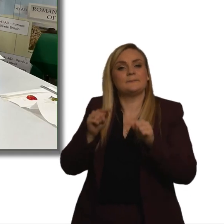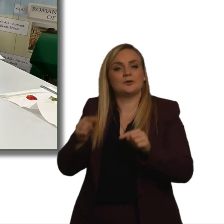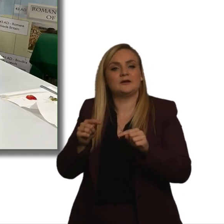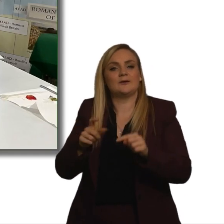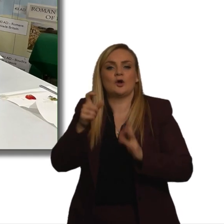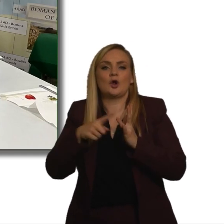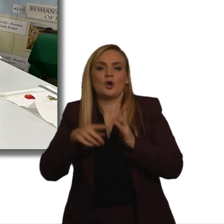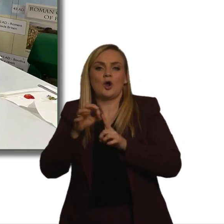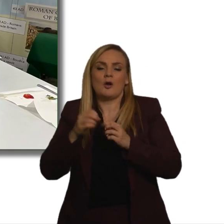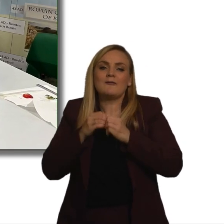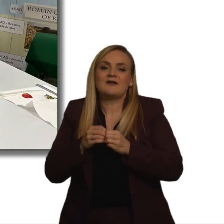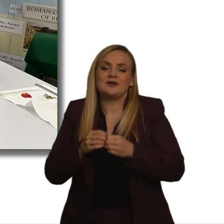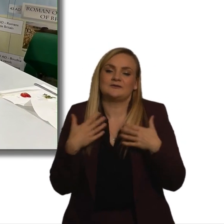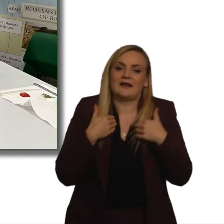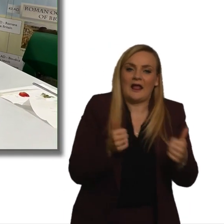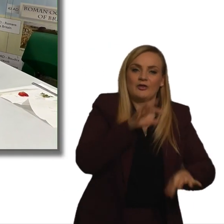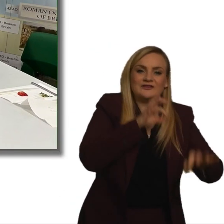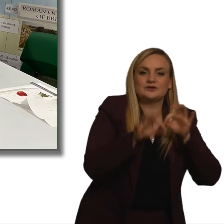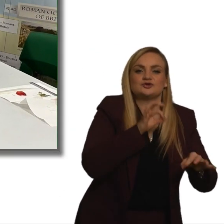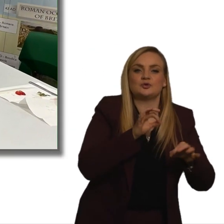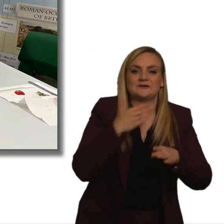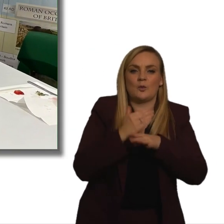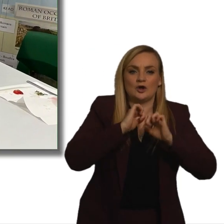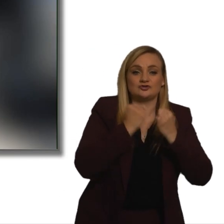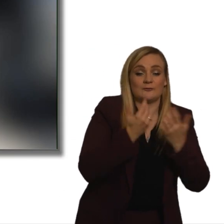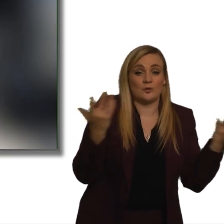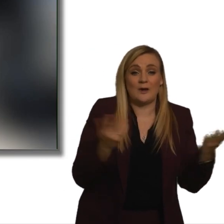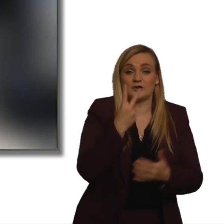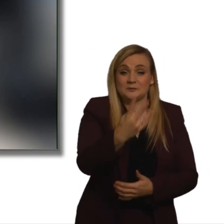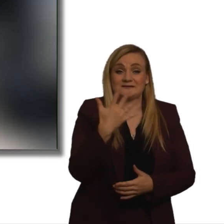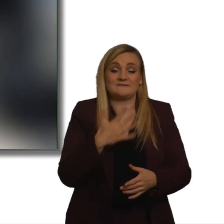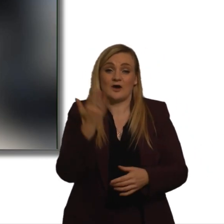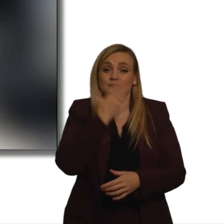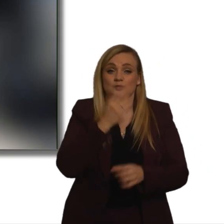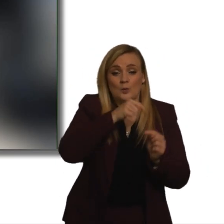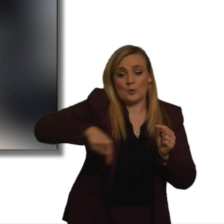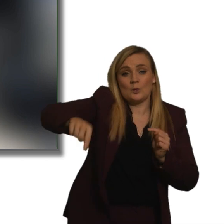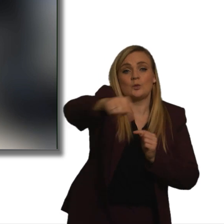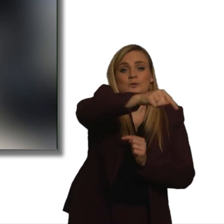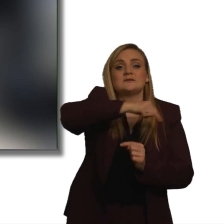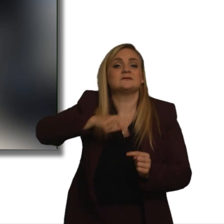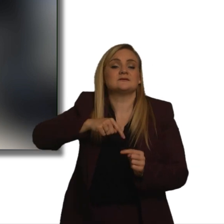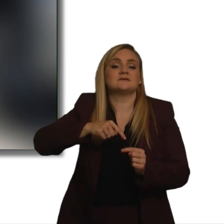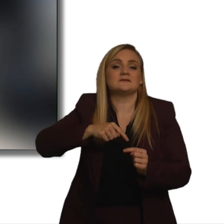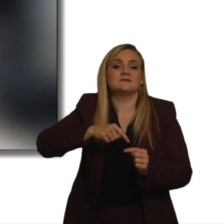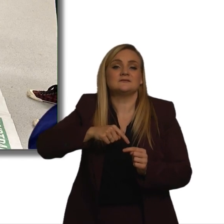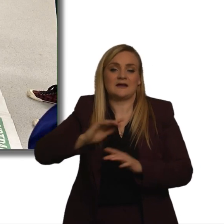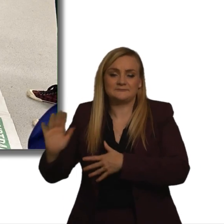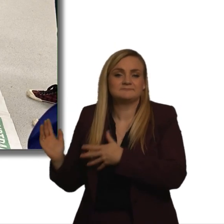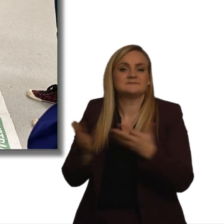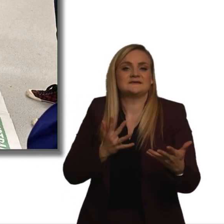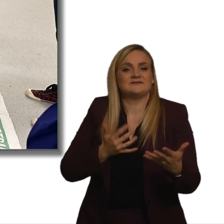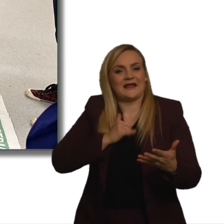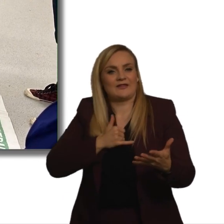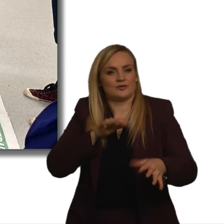and healthy choice workshops in more than 25 schools across the trading area, and delivering ethical challenge workshops